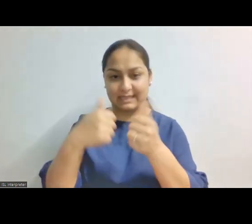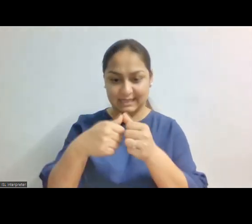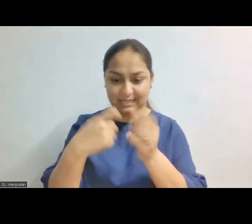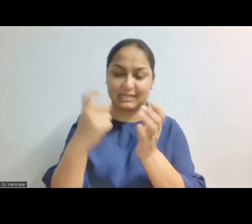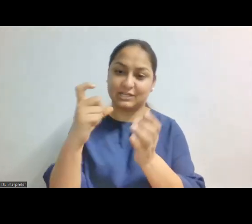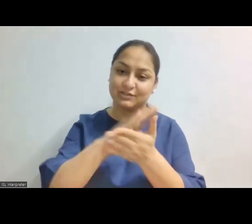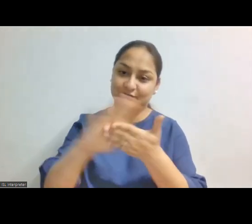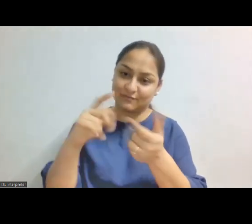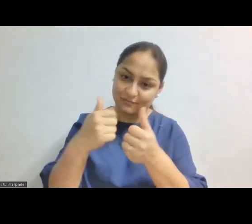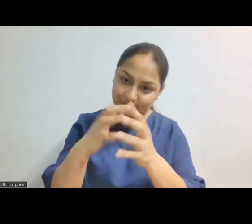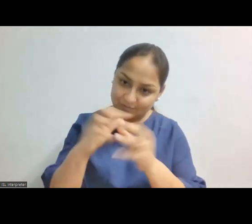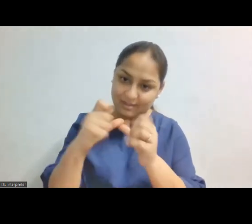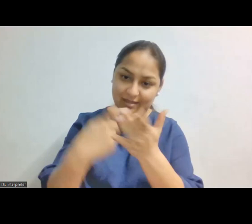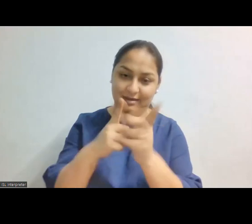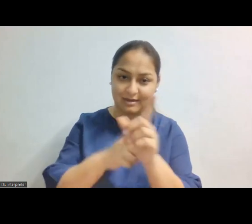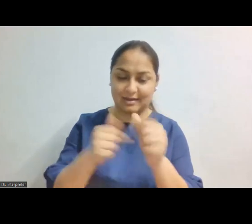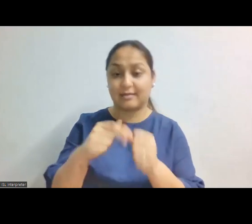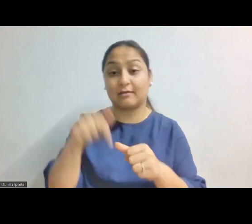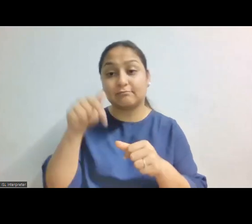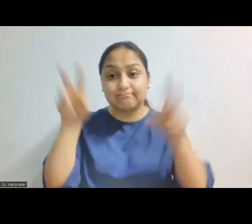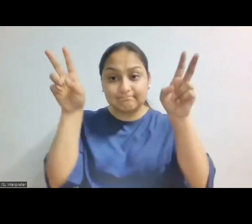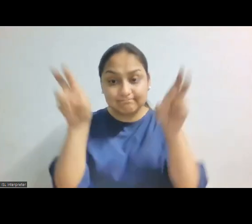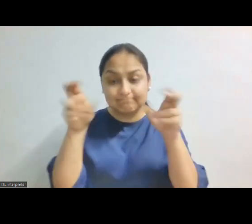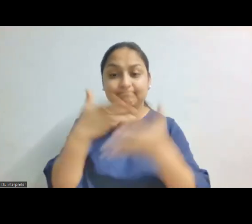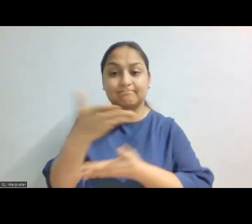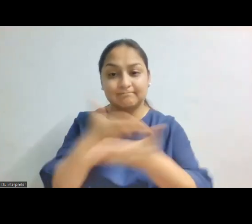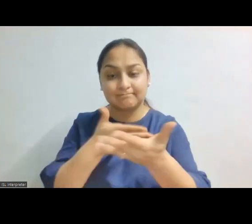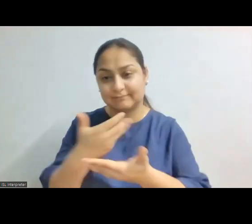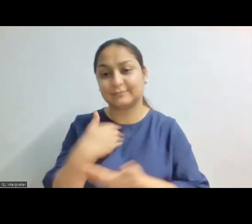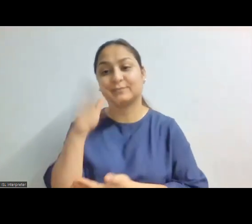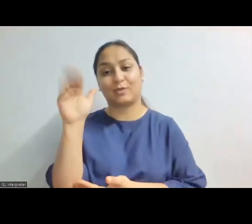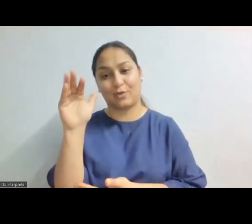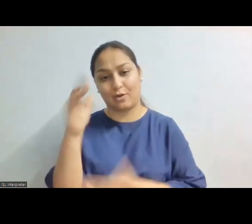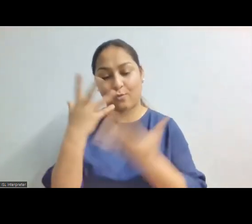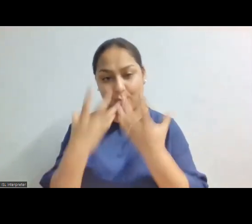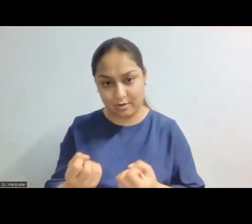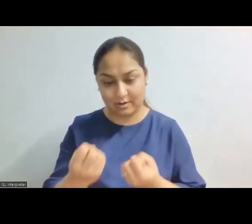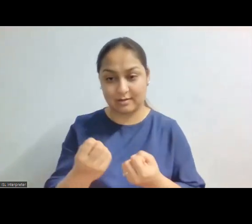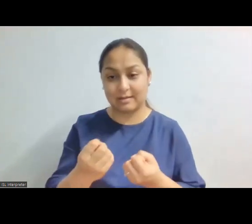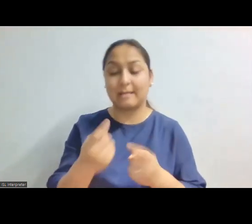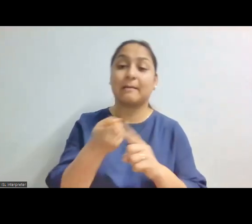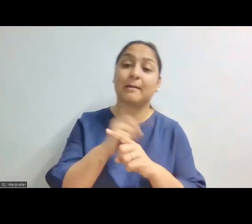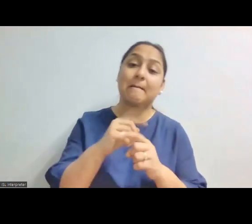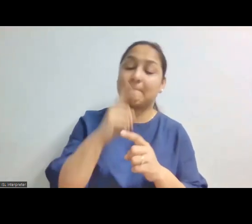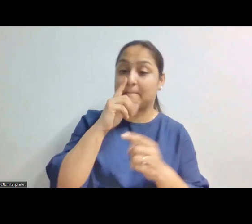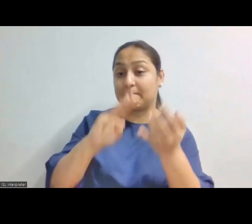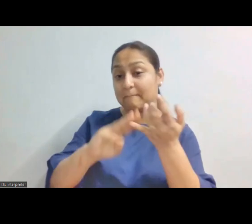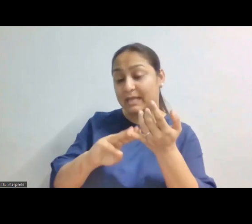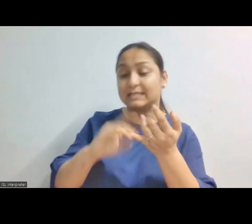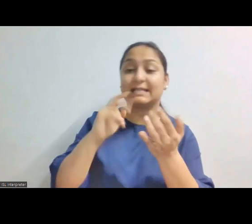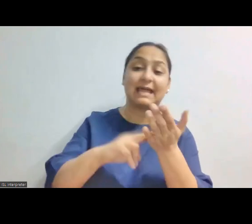To set the context of today's conversation, I would like to invite Ms. Nidhi Goyal, who is the